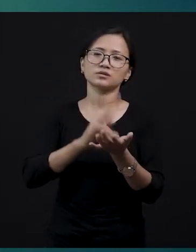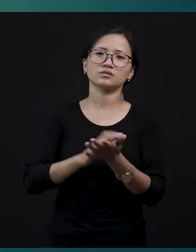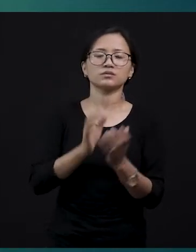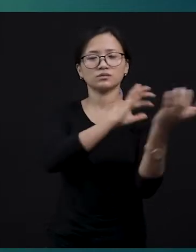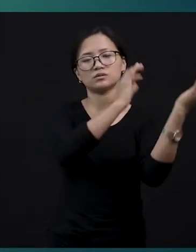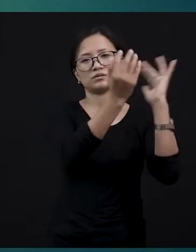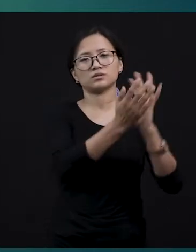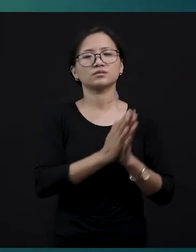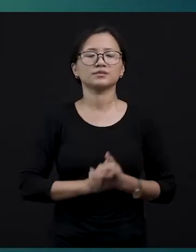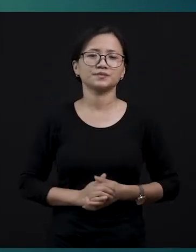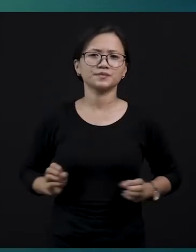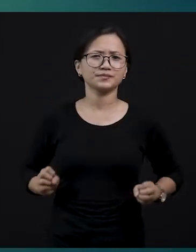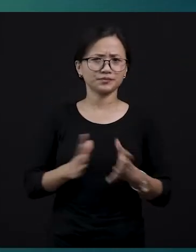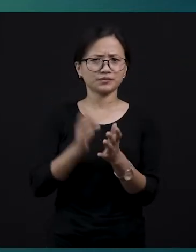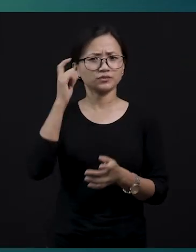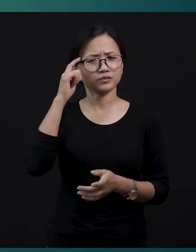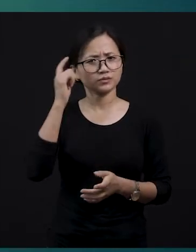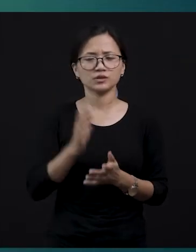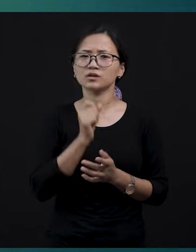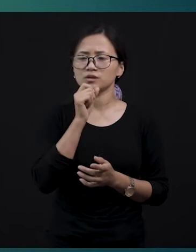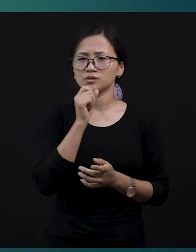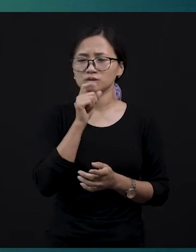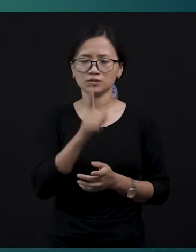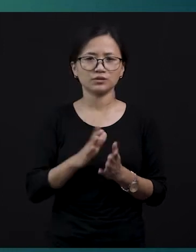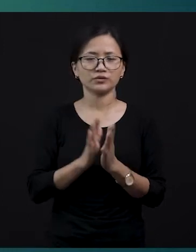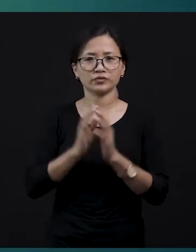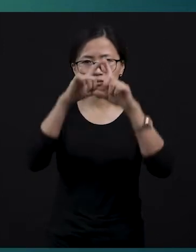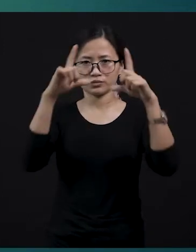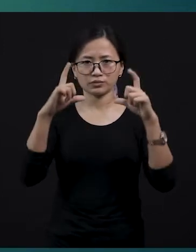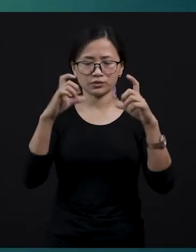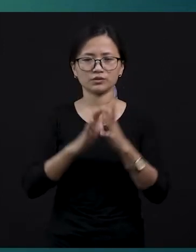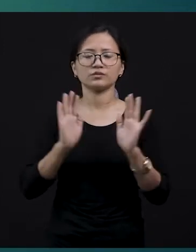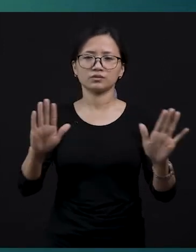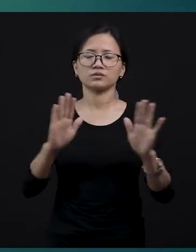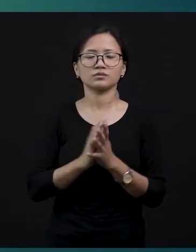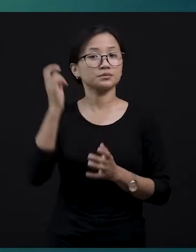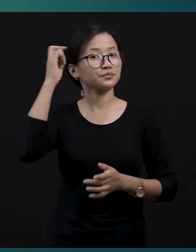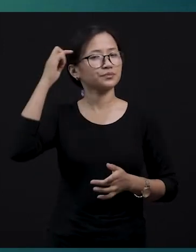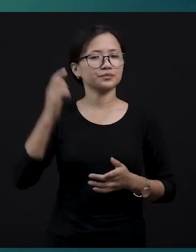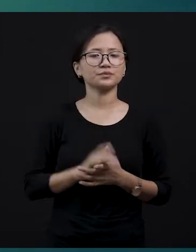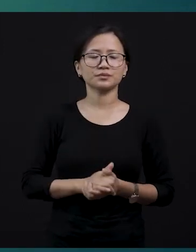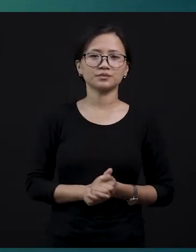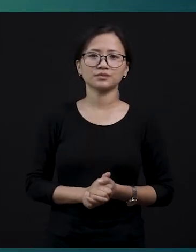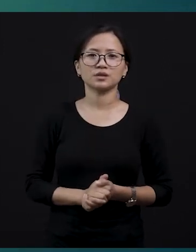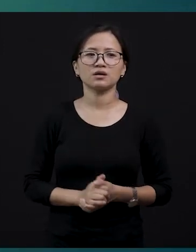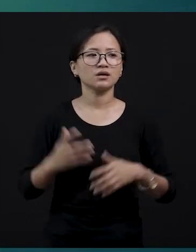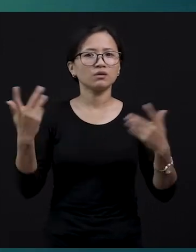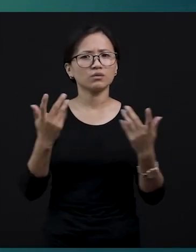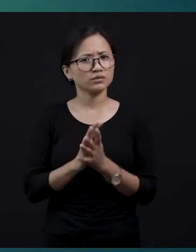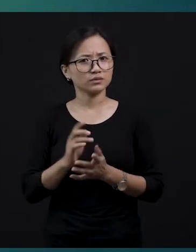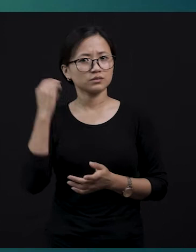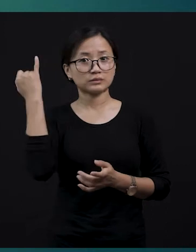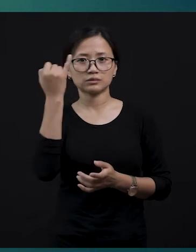start explaining about the desert, I'm sure you have pictured of the kinds of desert that you have in your mind, okay? So whatever you